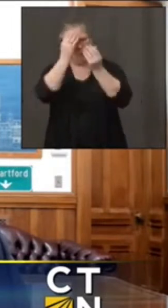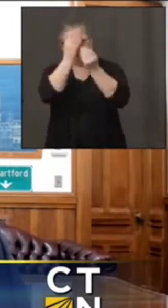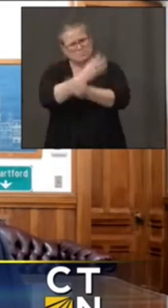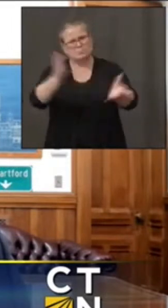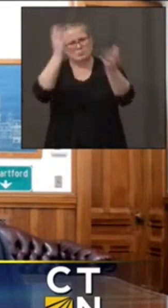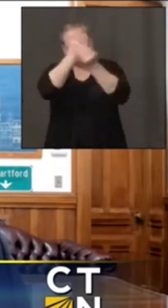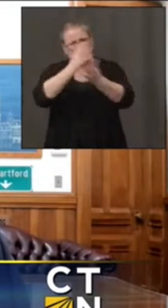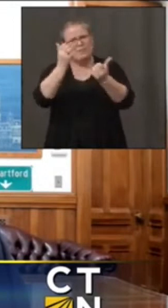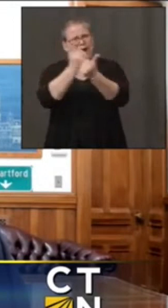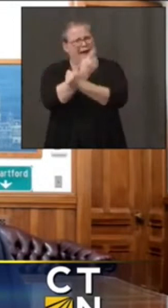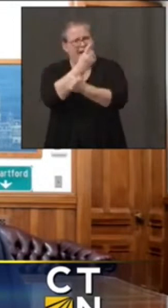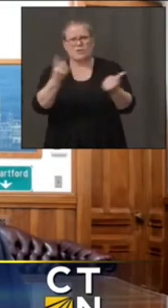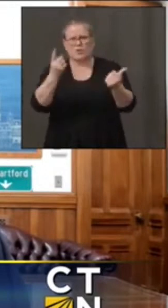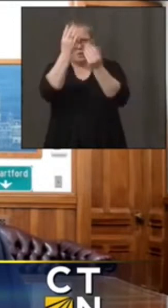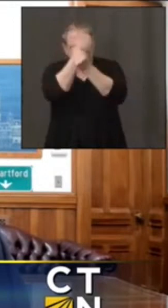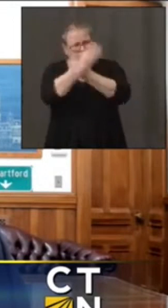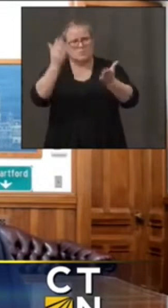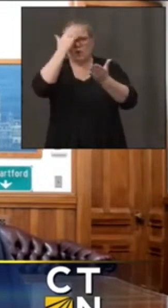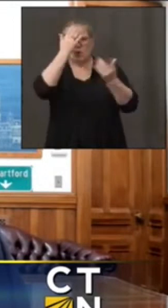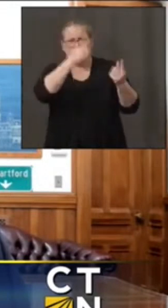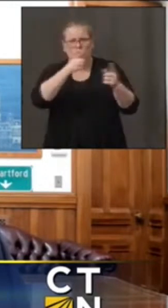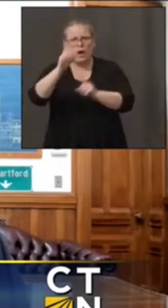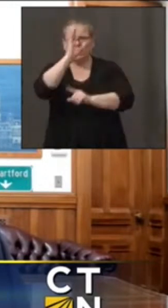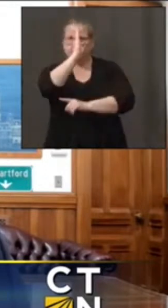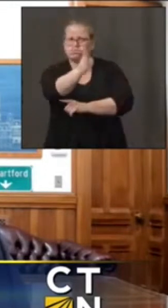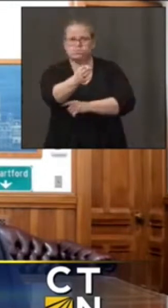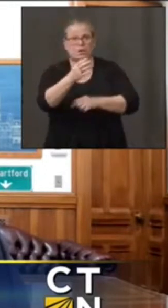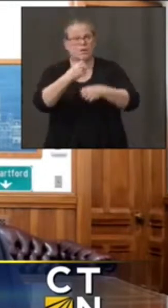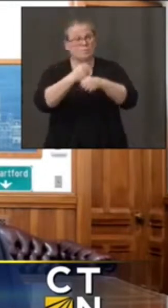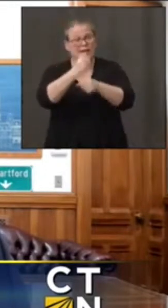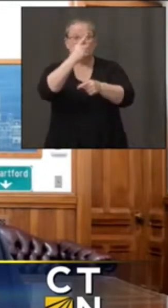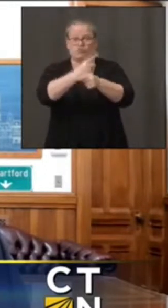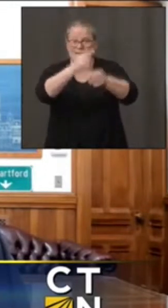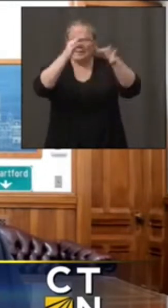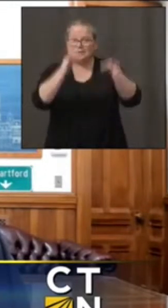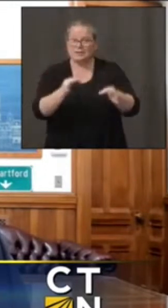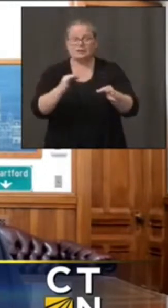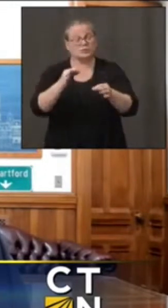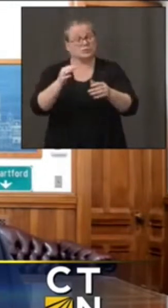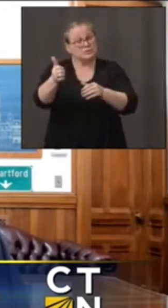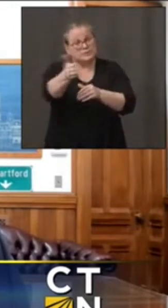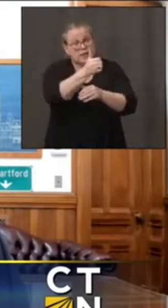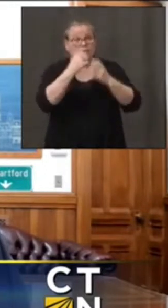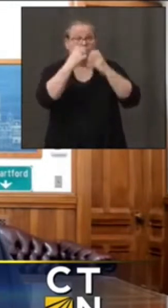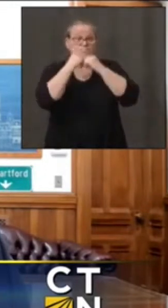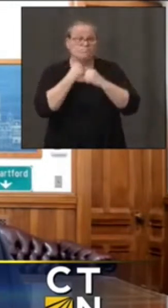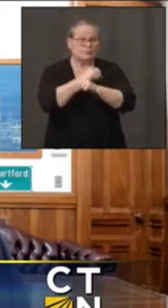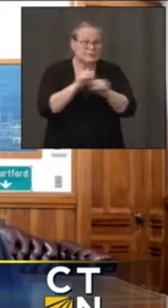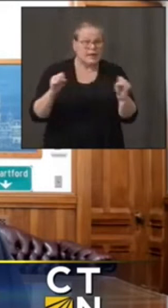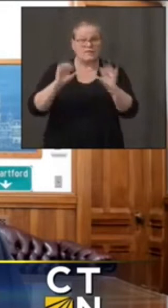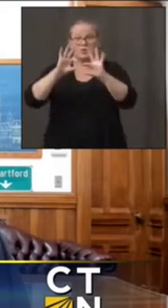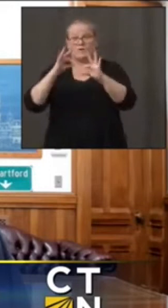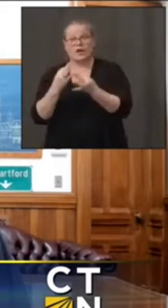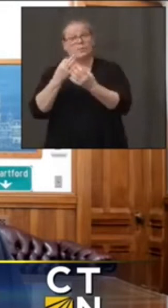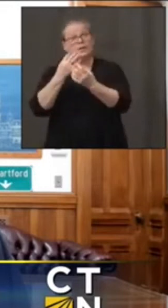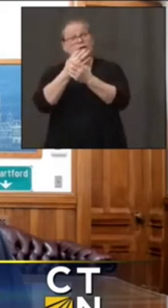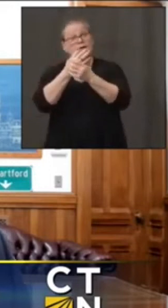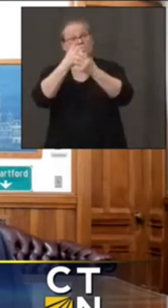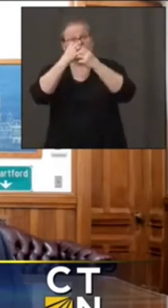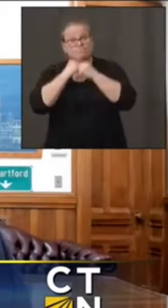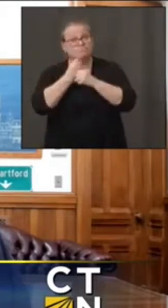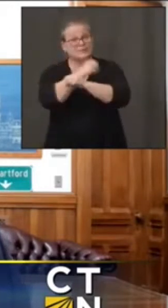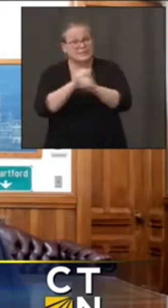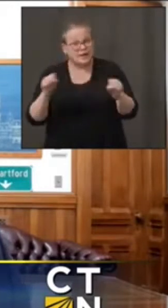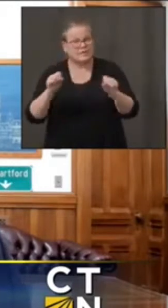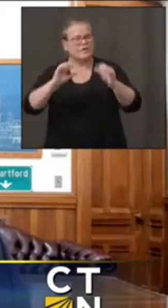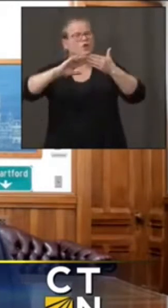and making sure that they're making the right decisions to keep themselves safe, their family, their community, and their state. We're all in this together, so we